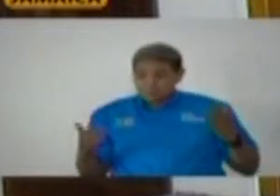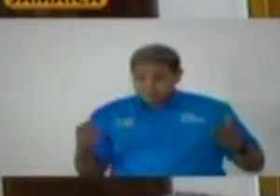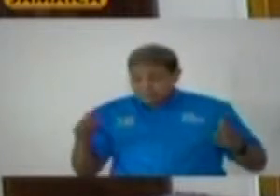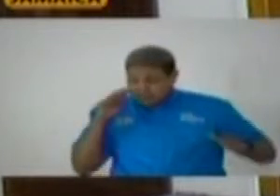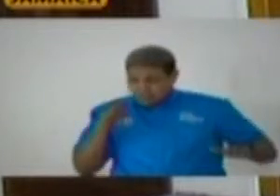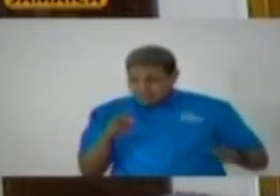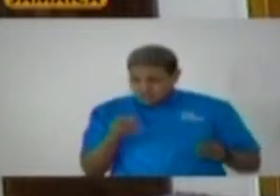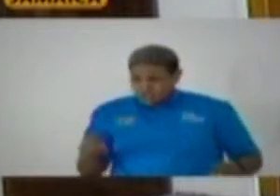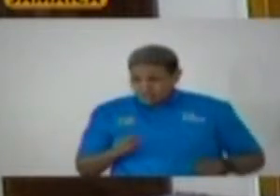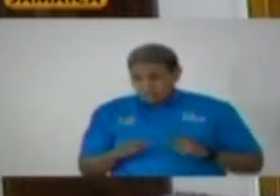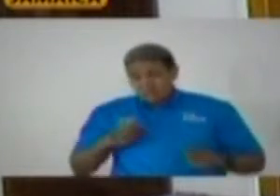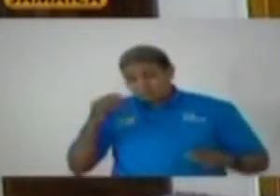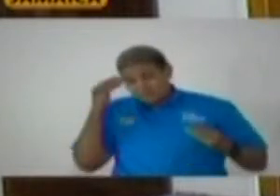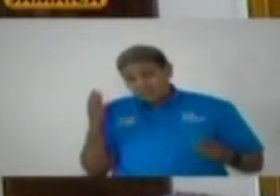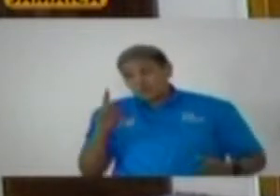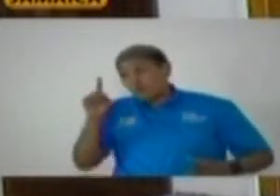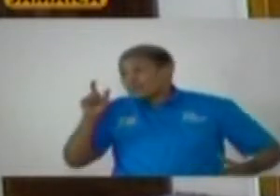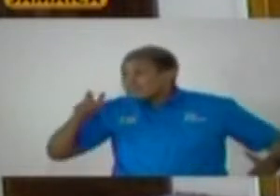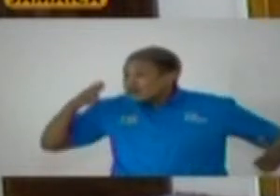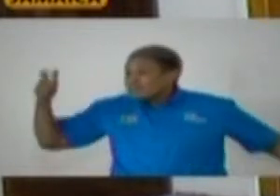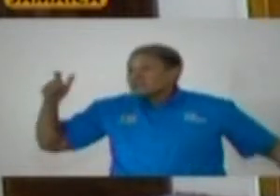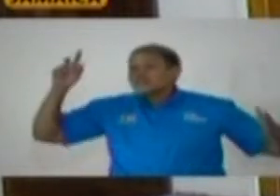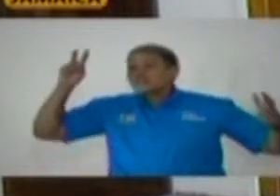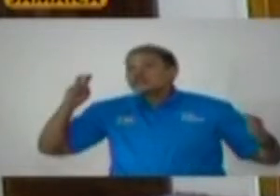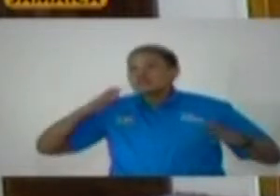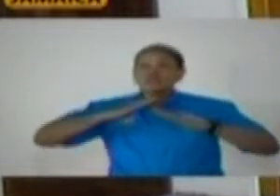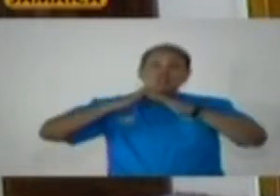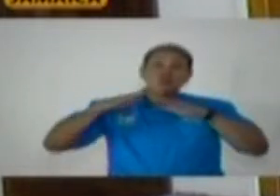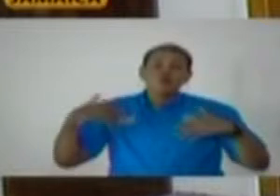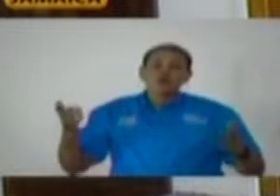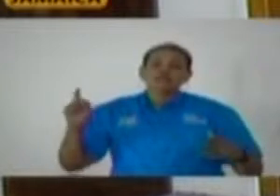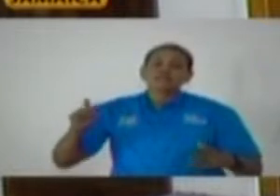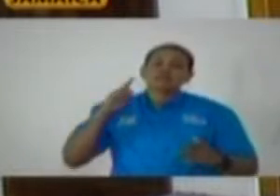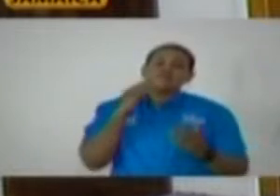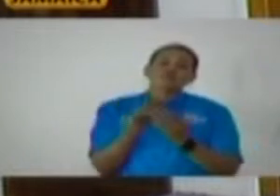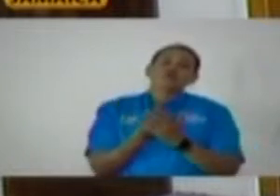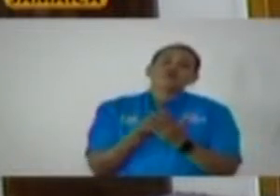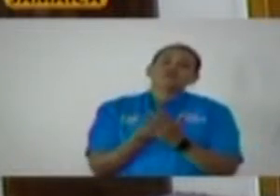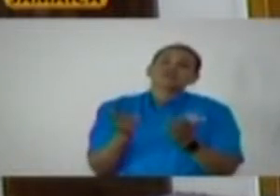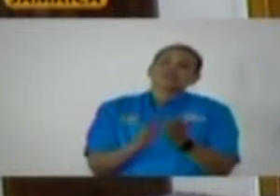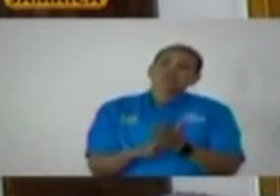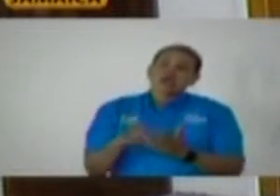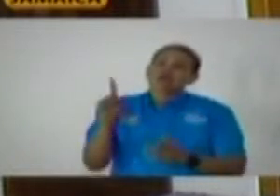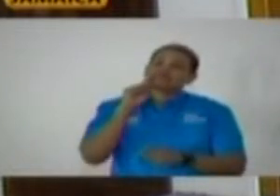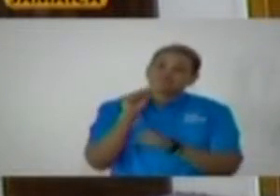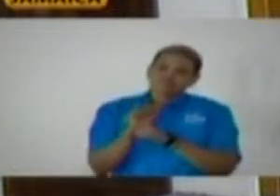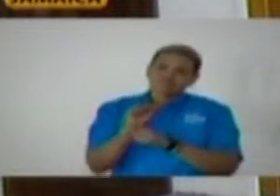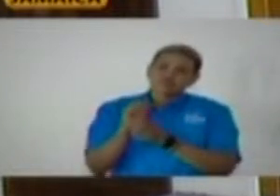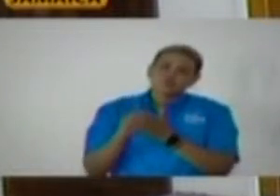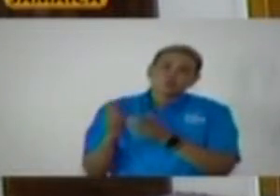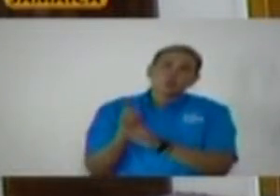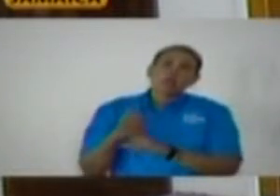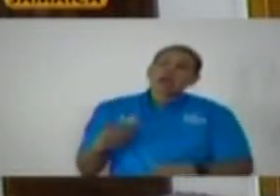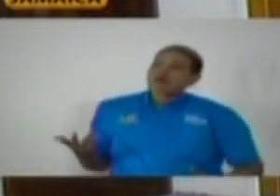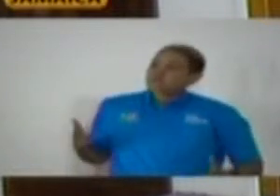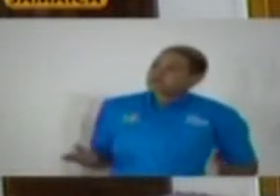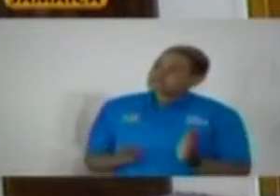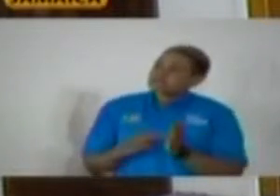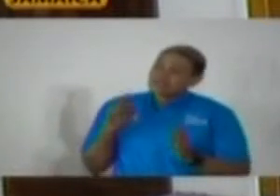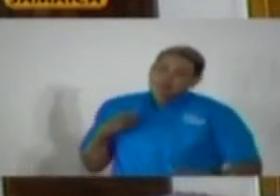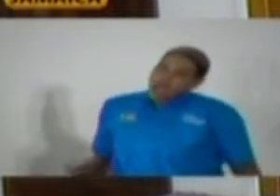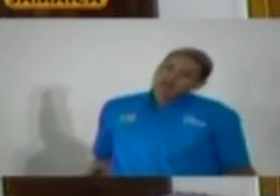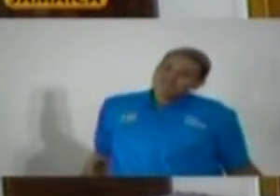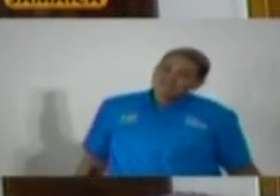adjust. But I'm telling you, one of the biggest hindrances is that need for a guarantor to access money from the student